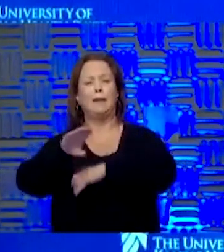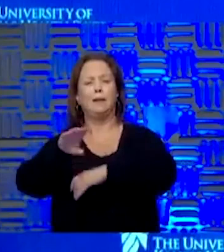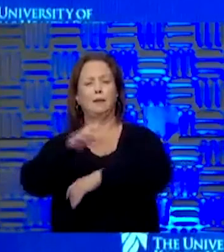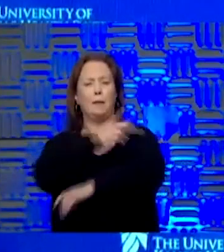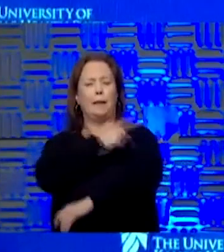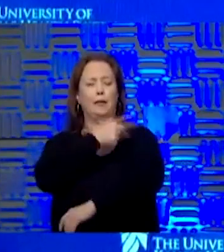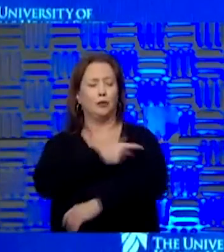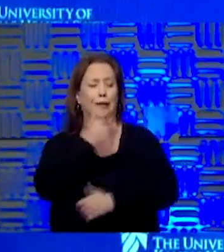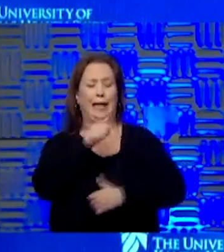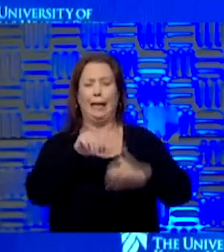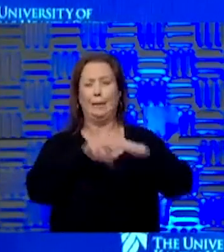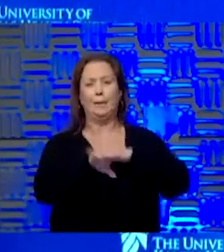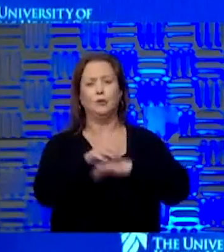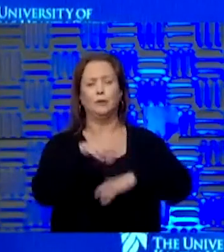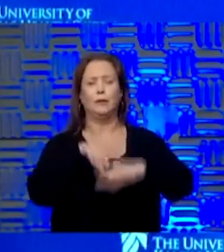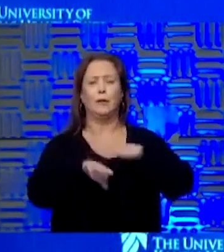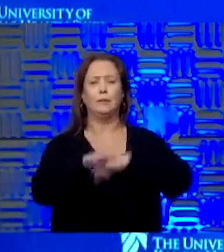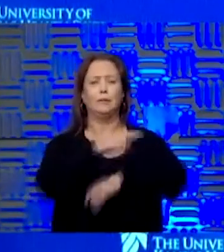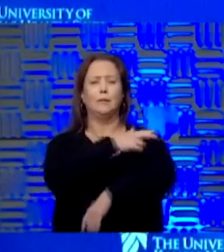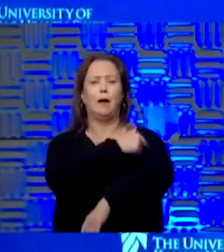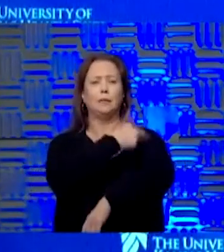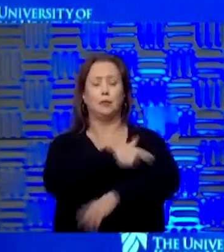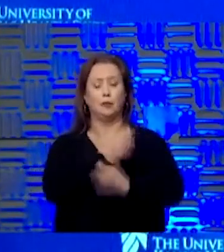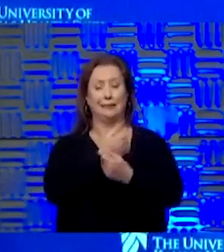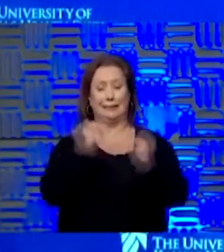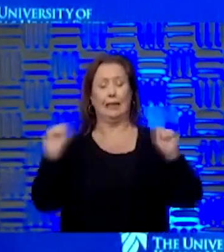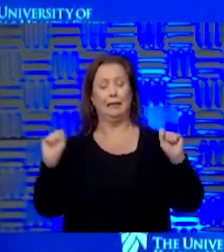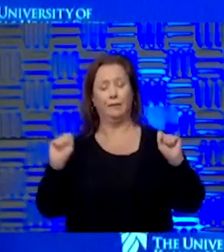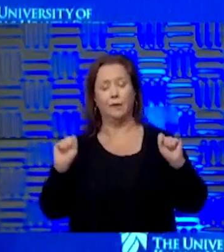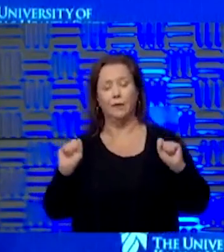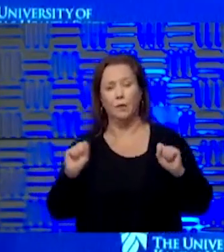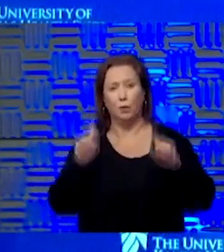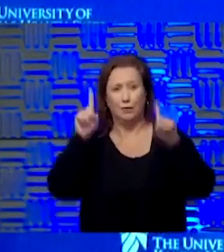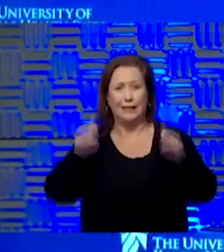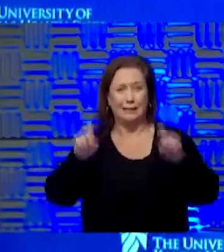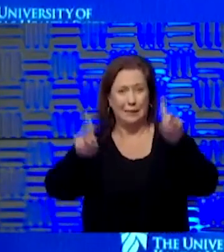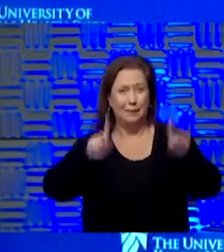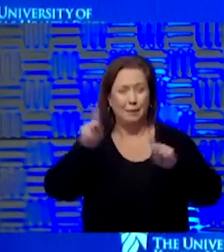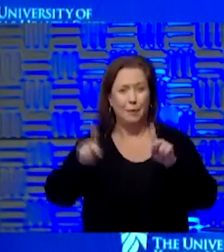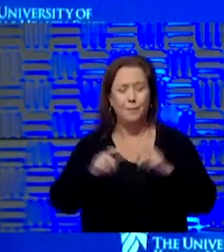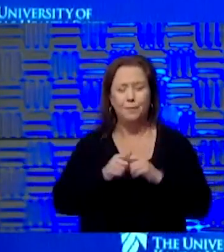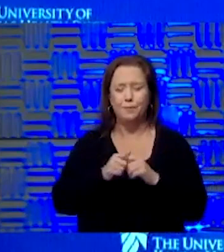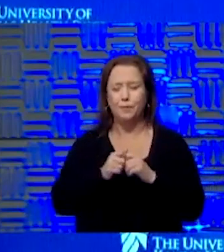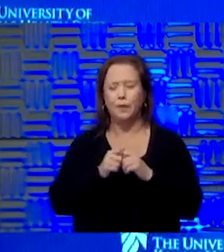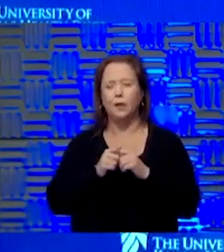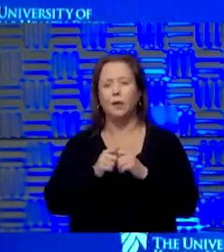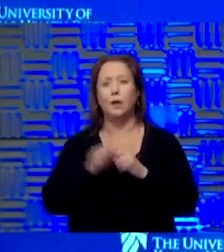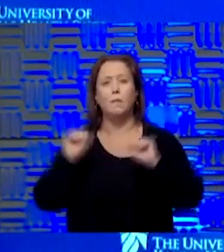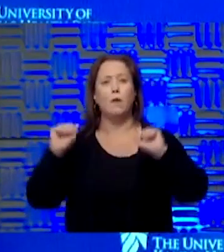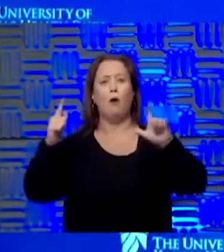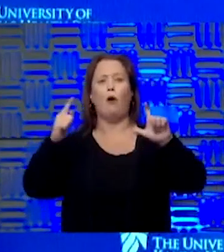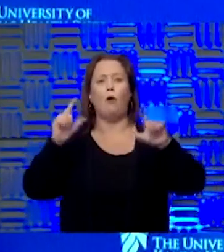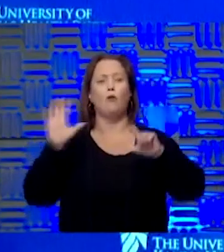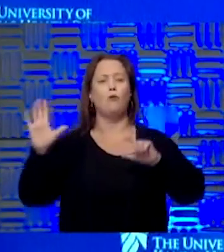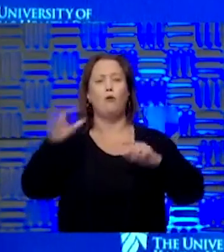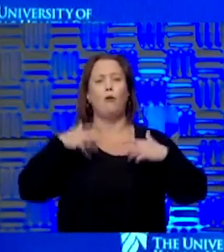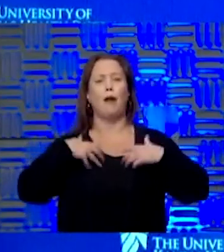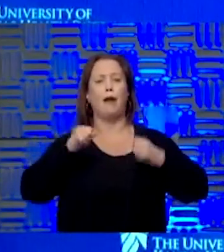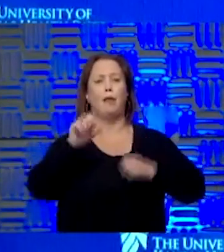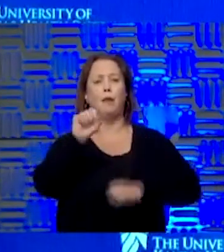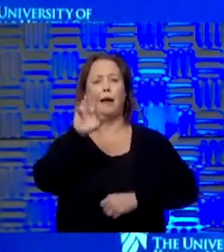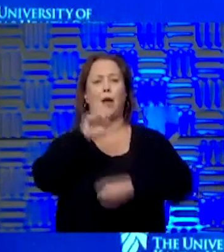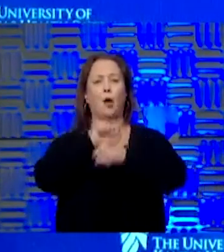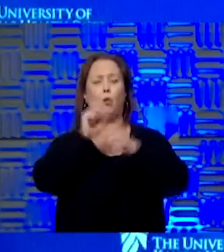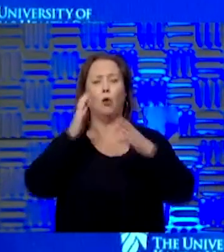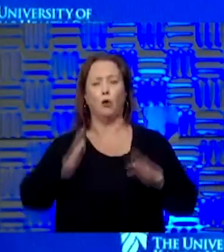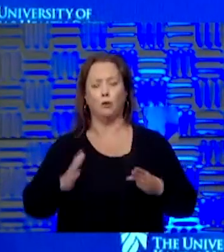any admission that comes into the hospital, look for it, just to be safe about that. But I will tell you that all your healthcare providers out there, clearly